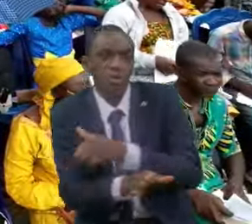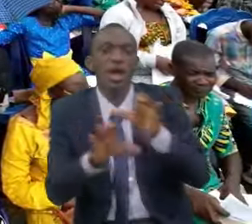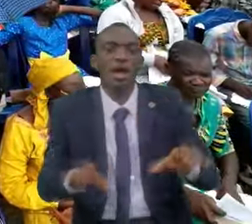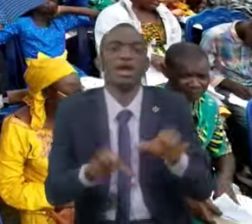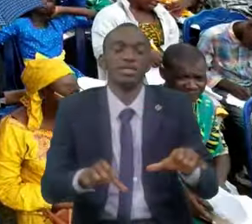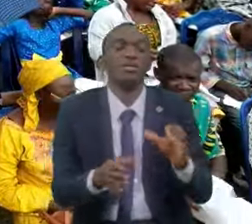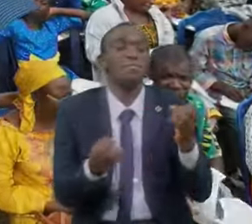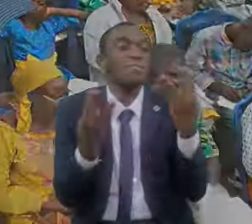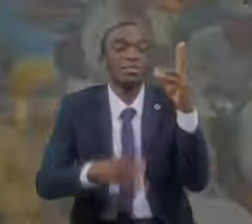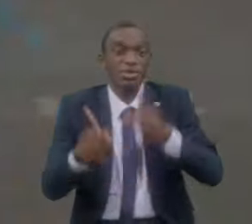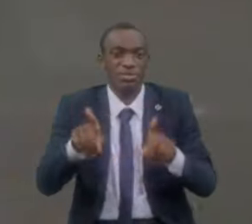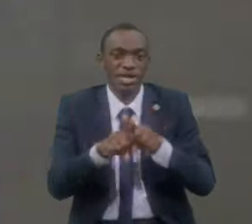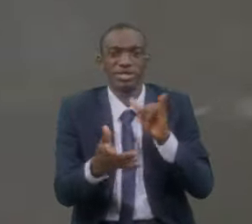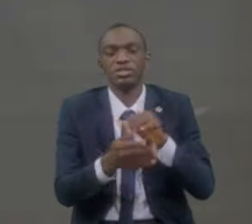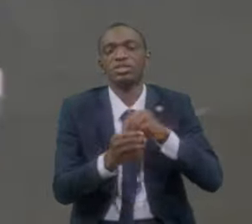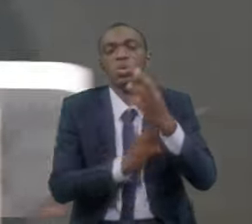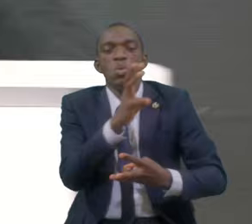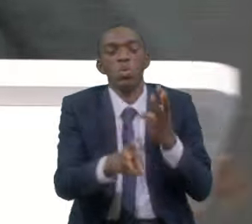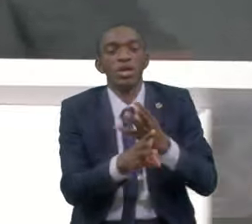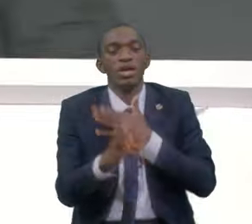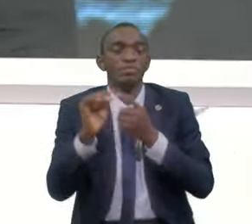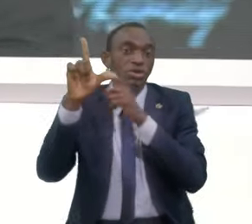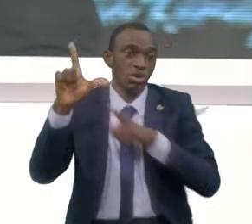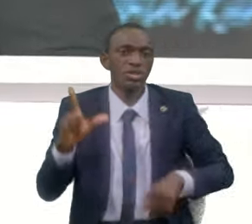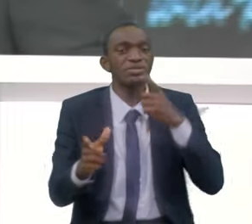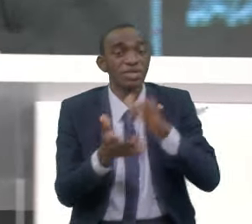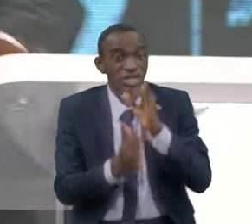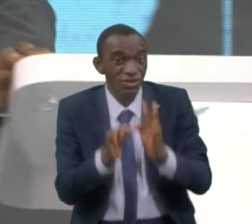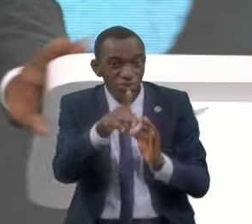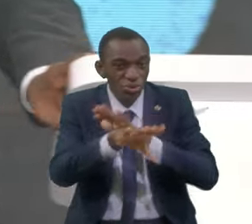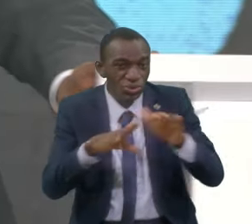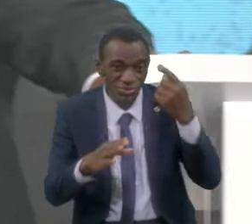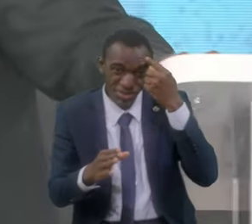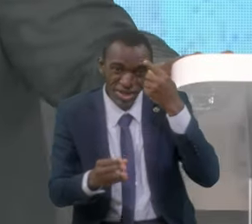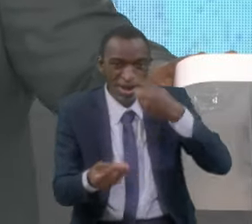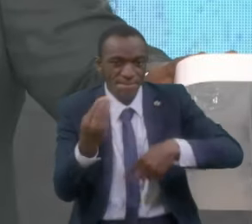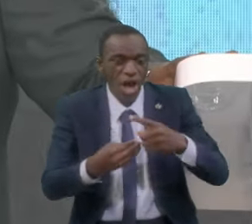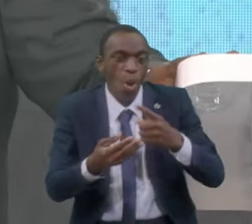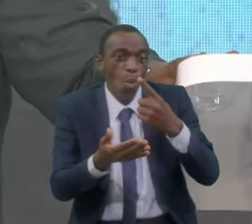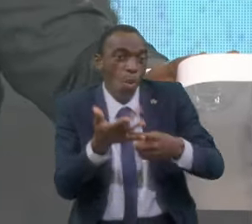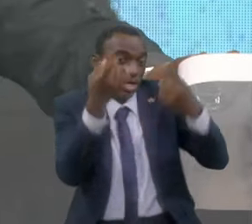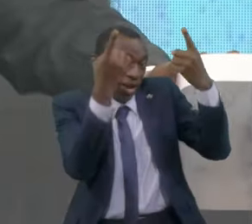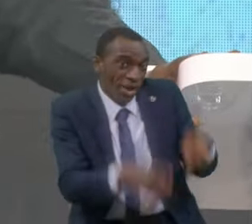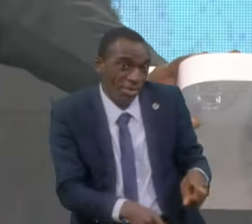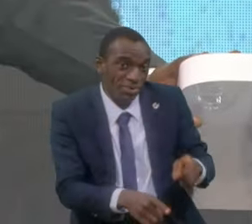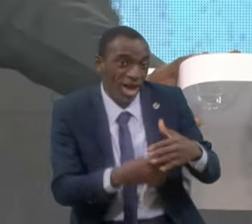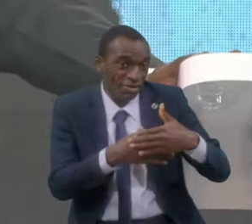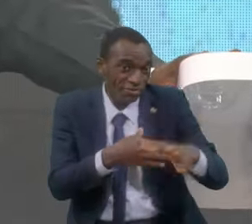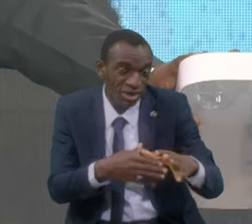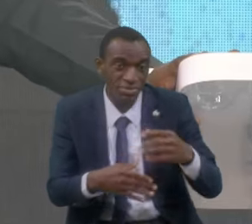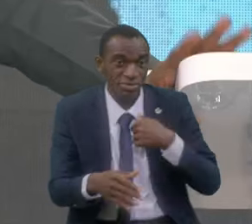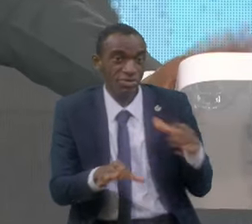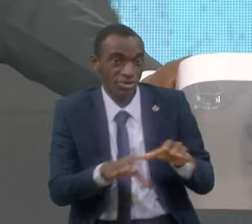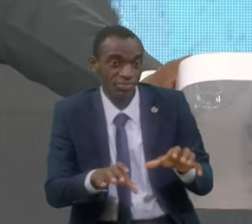and the Lord says, if you don't think of the consequence of what is coming and just talk and jump and